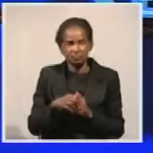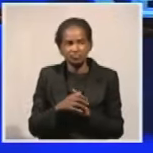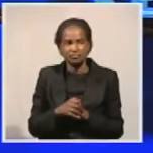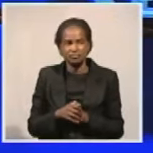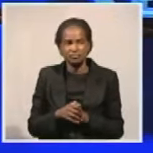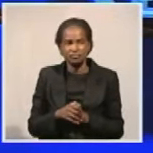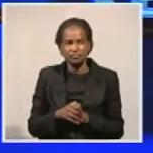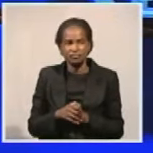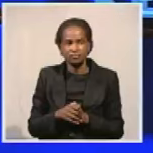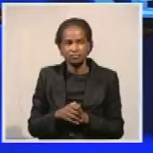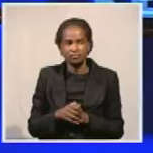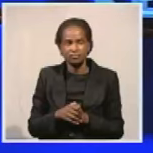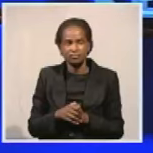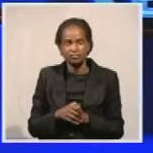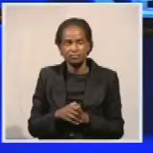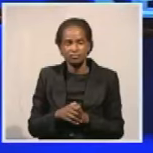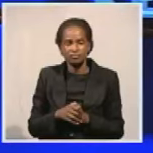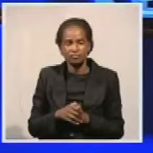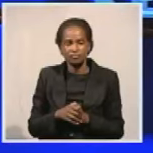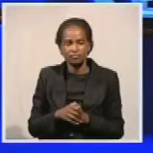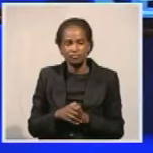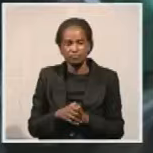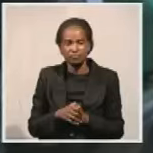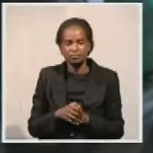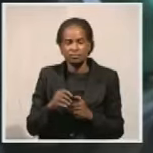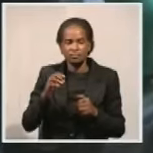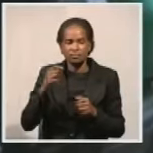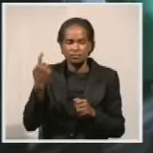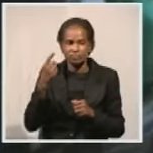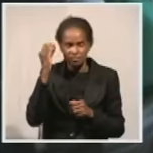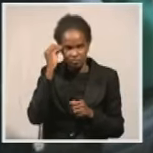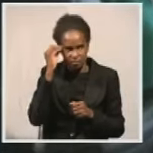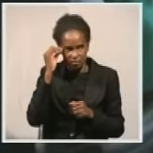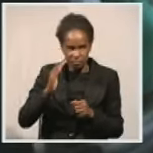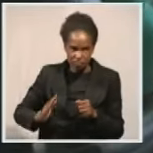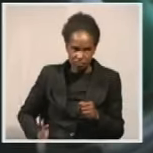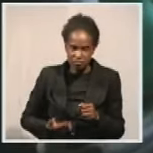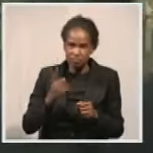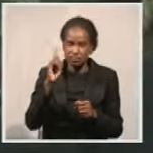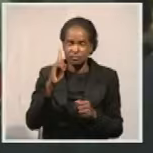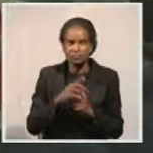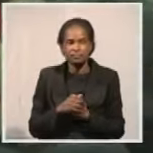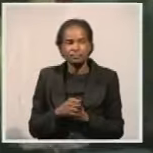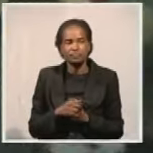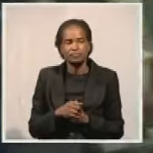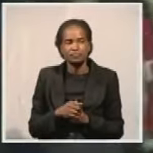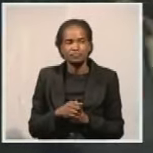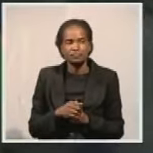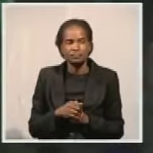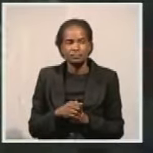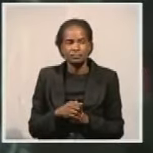and we knew what we wanted. And there was total commitment